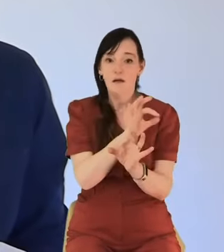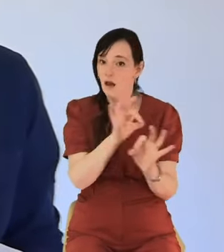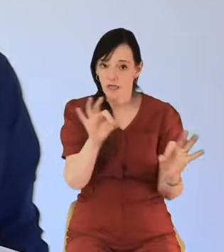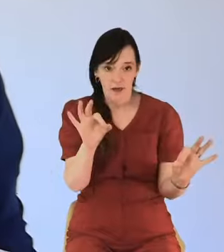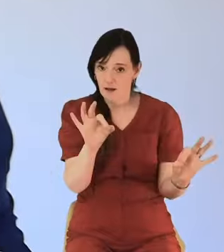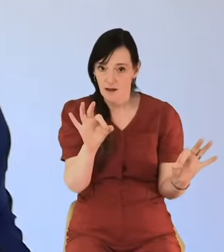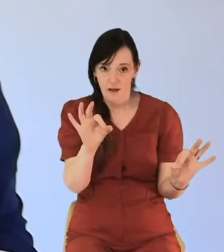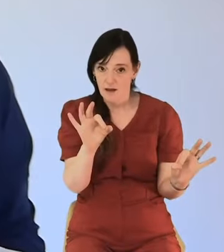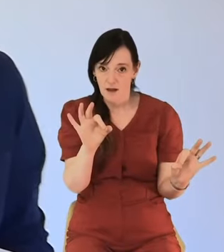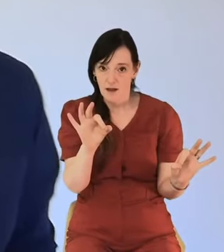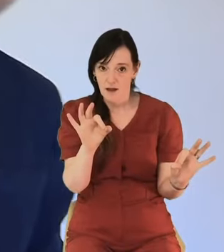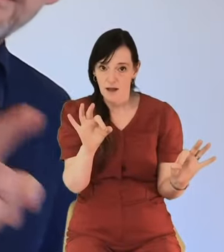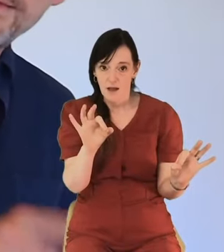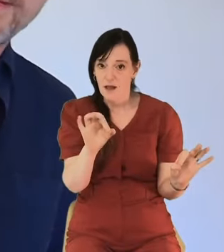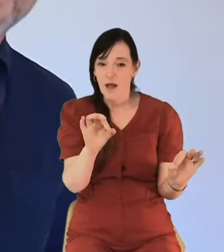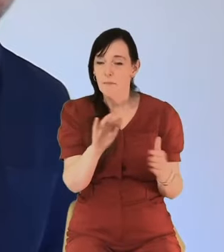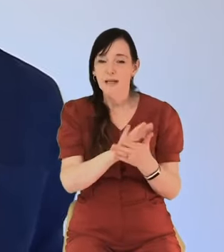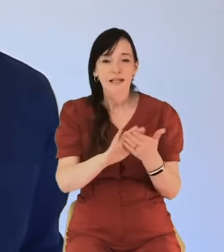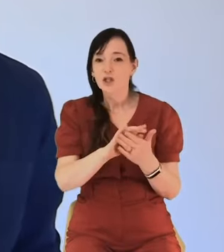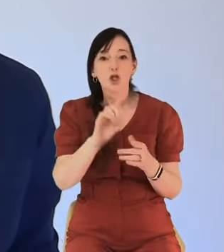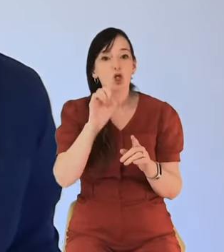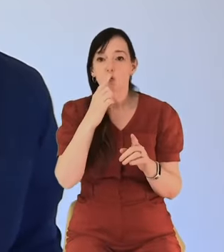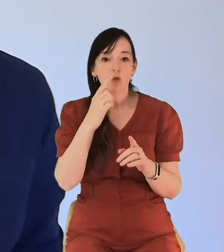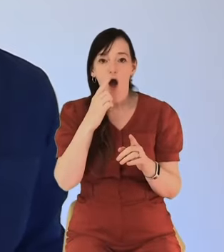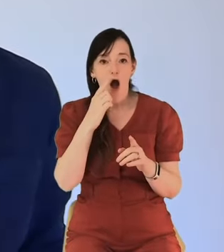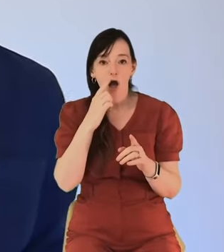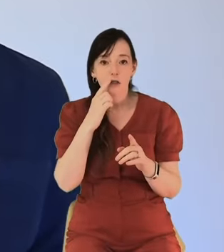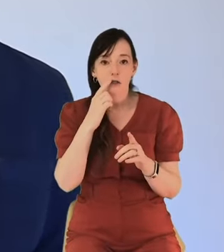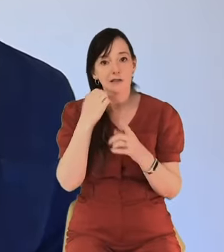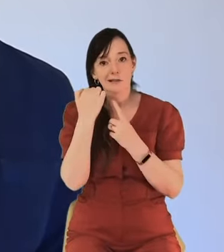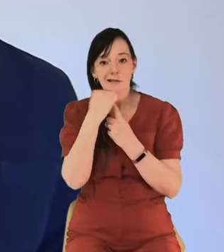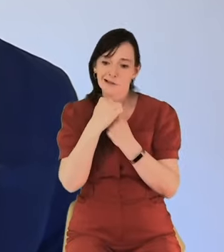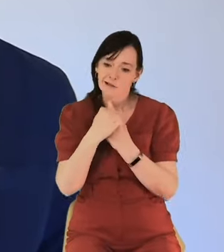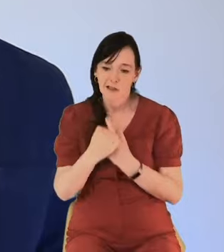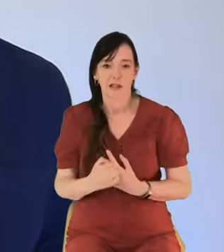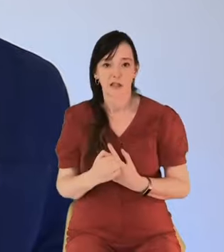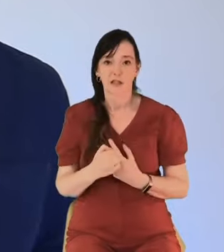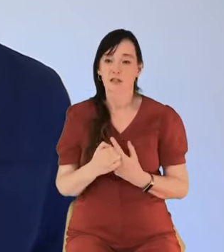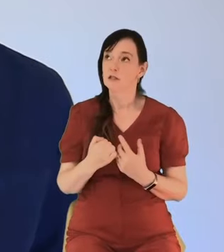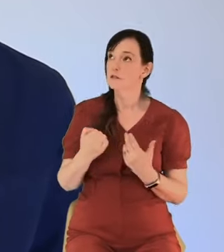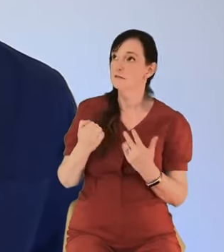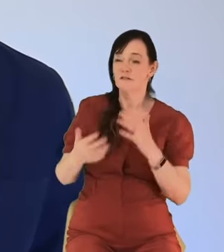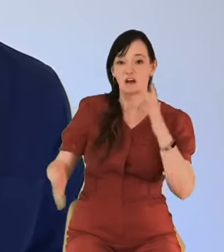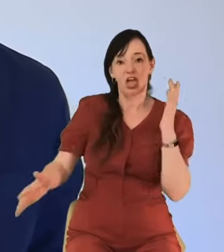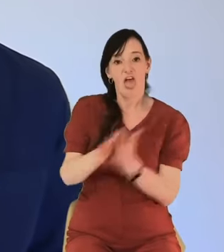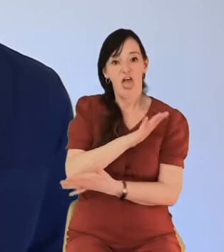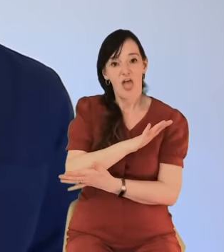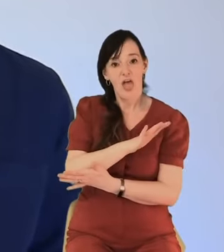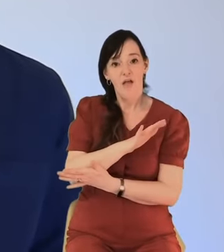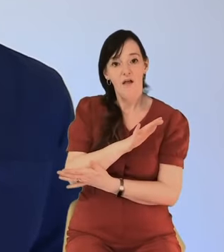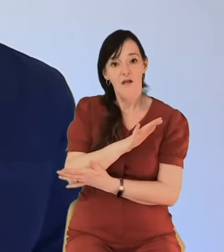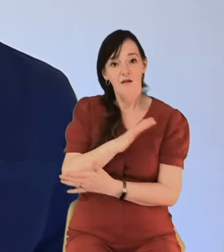Which means there's nothing you can do to undeserve it. Which means he's never going to drop you.